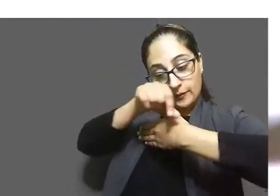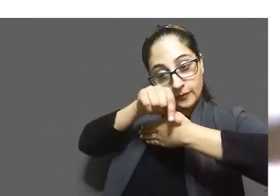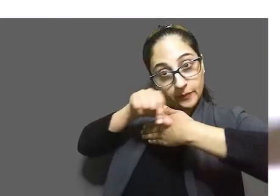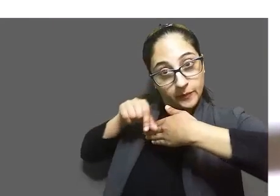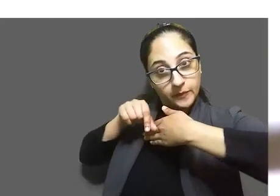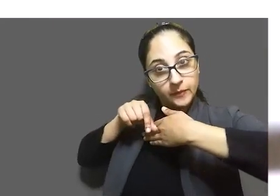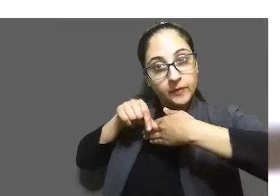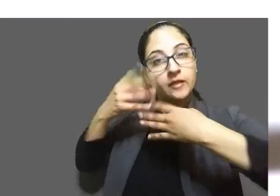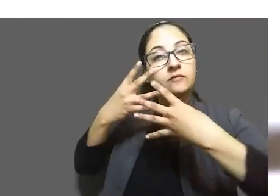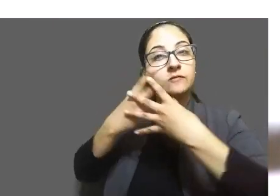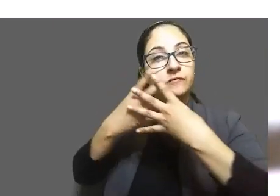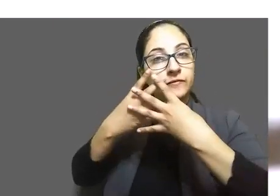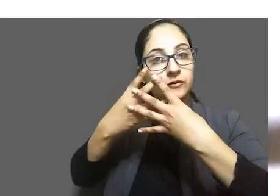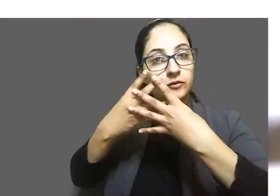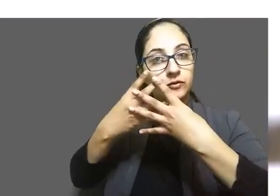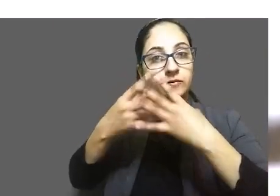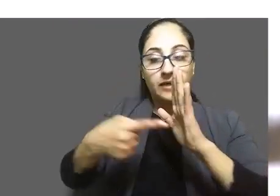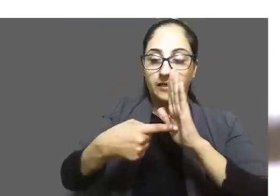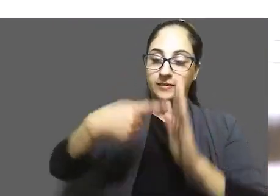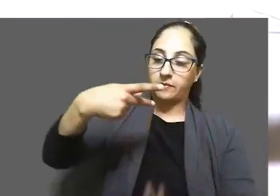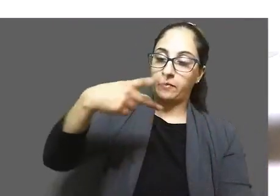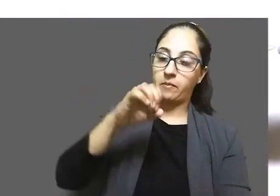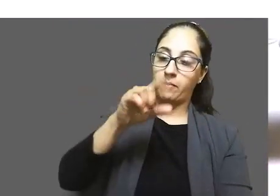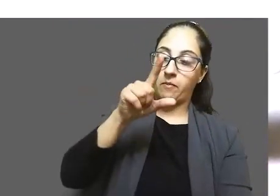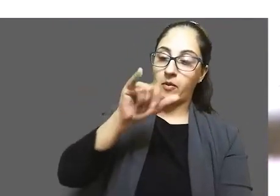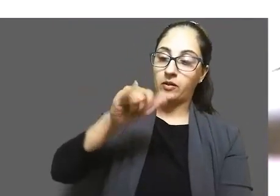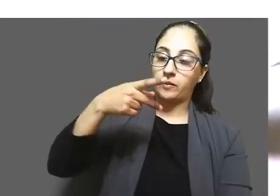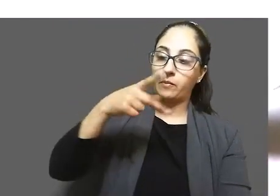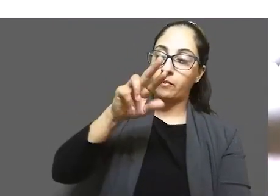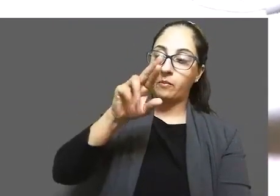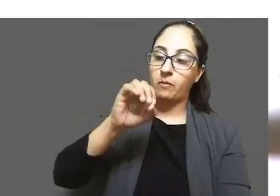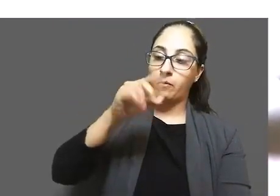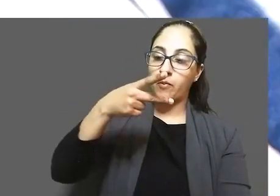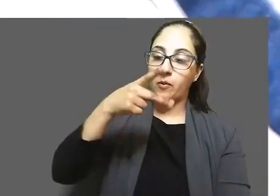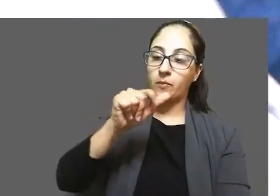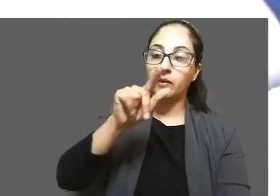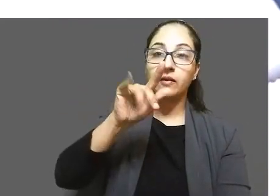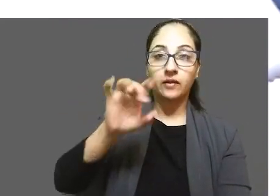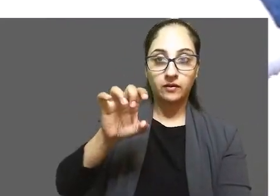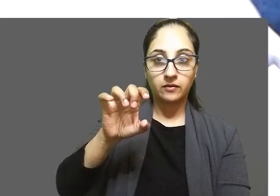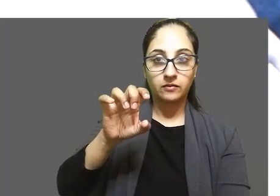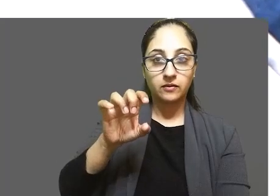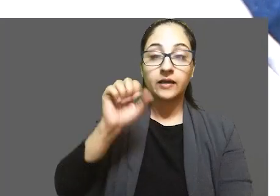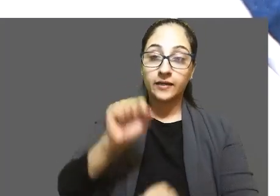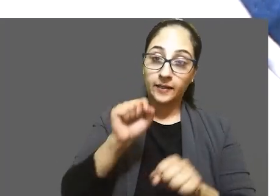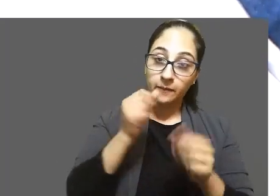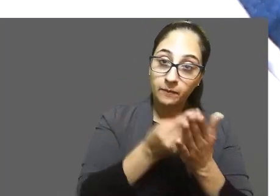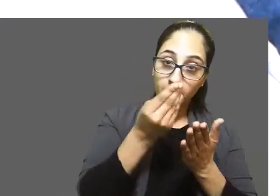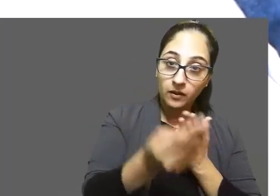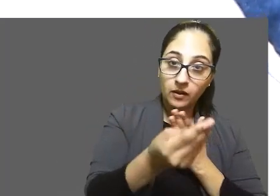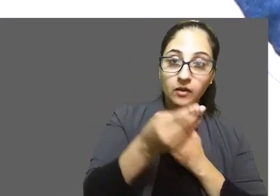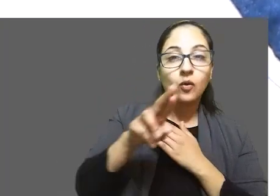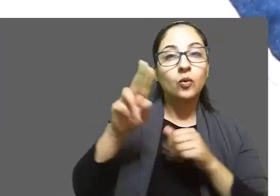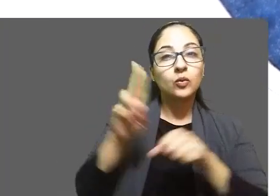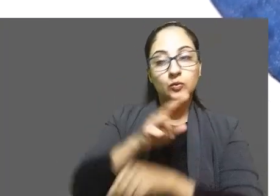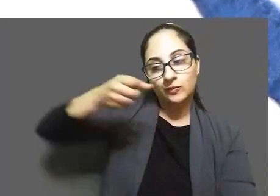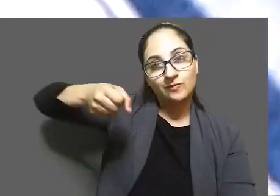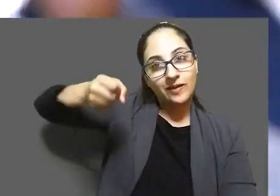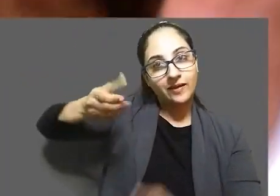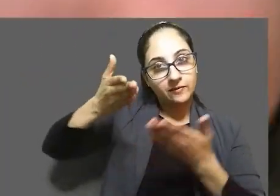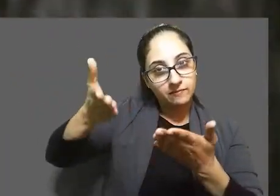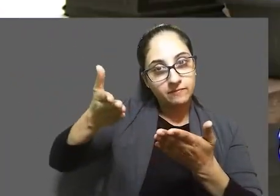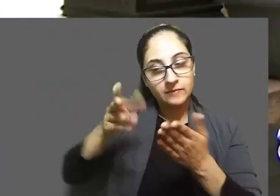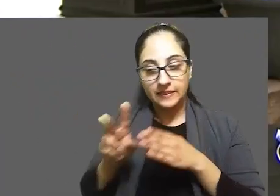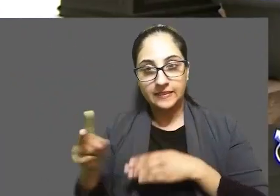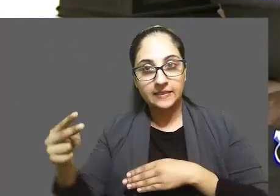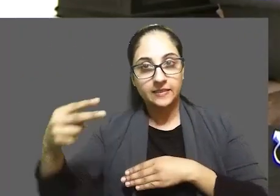tightly woven material like high thread count cotton, forming a pouch where you add a filtering material like polypropylene. You can buy this, or you